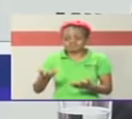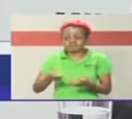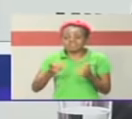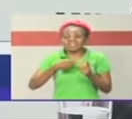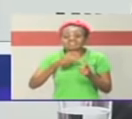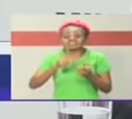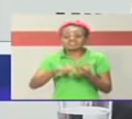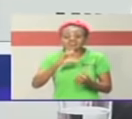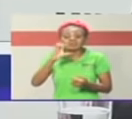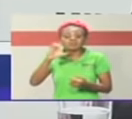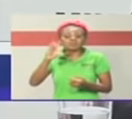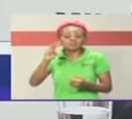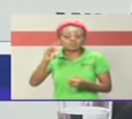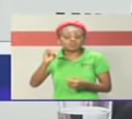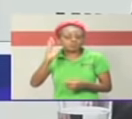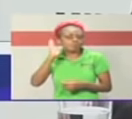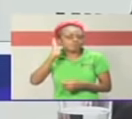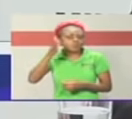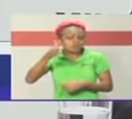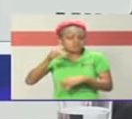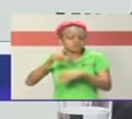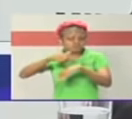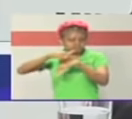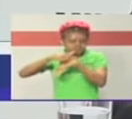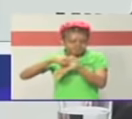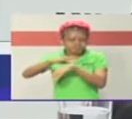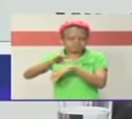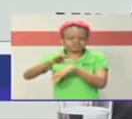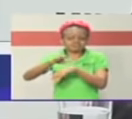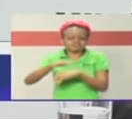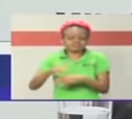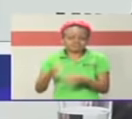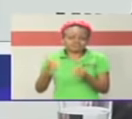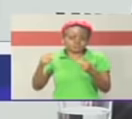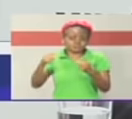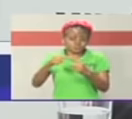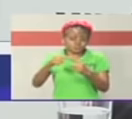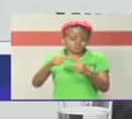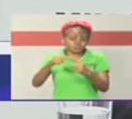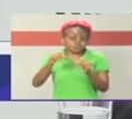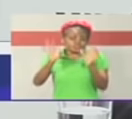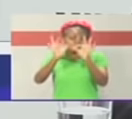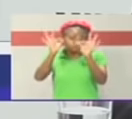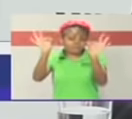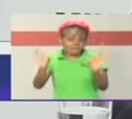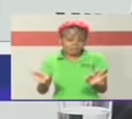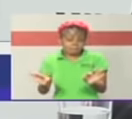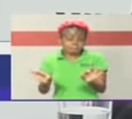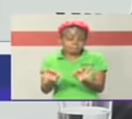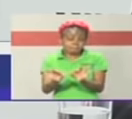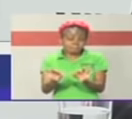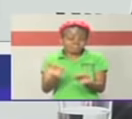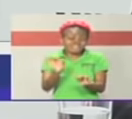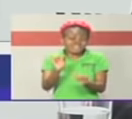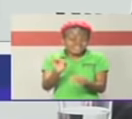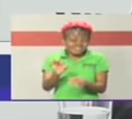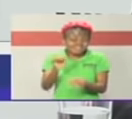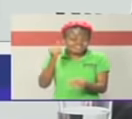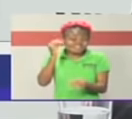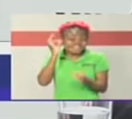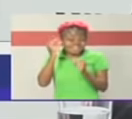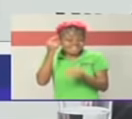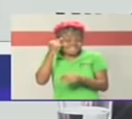it and forward it to either the manufacturers if he deems it necessary, and